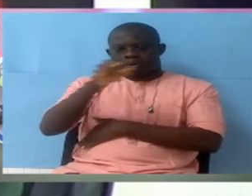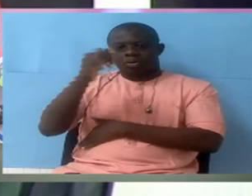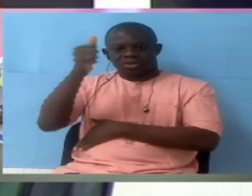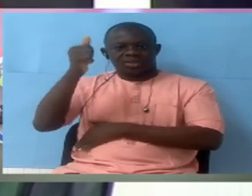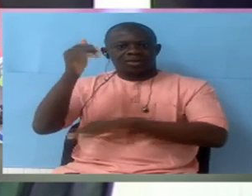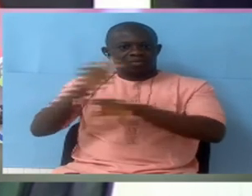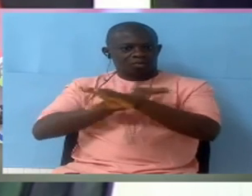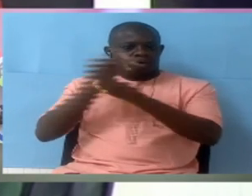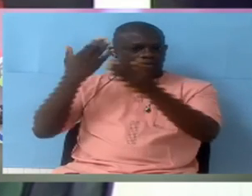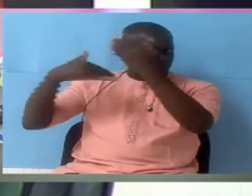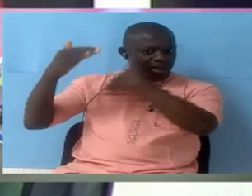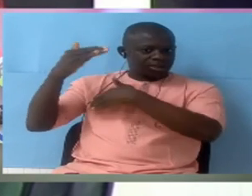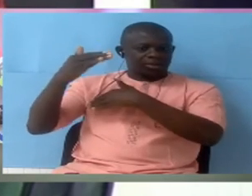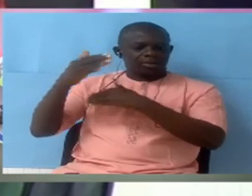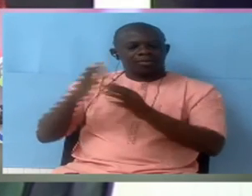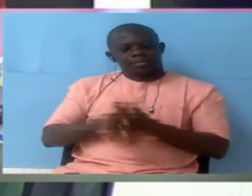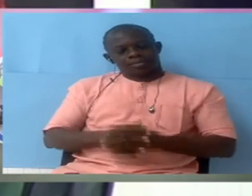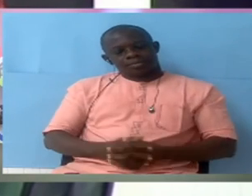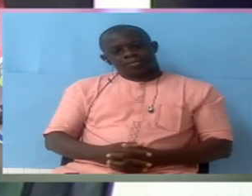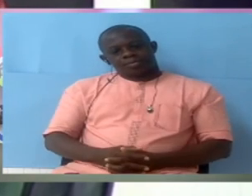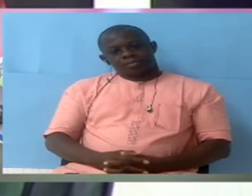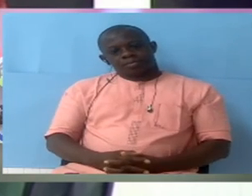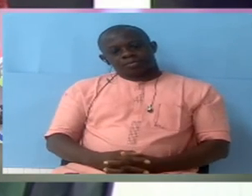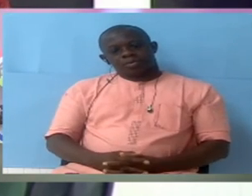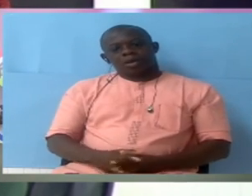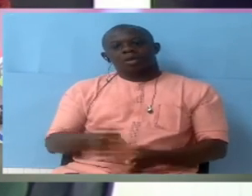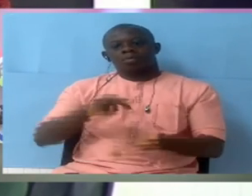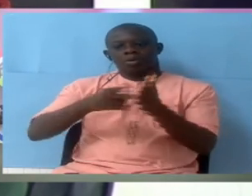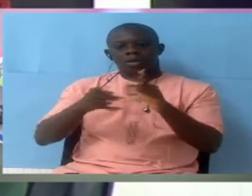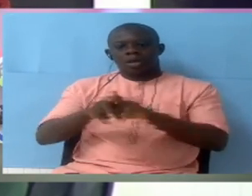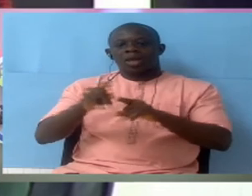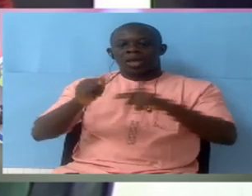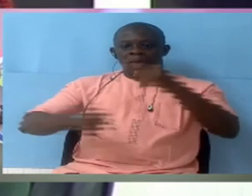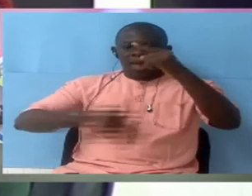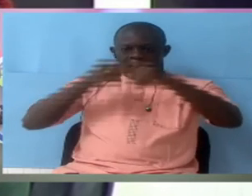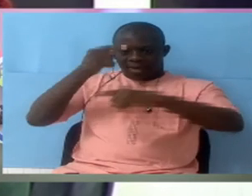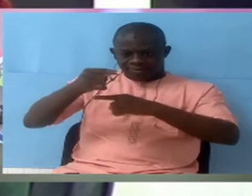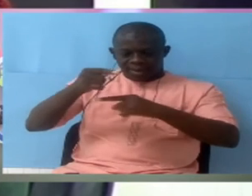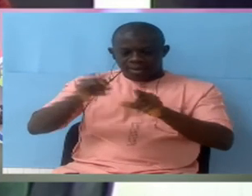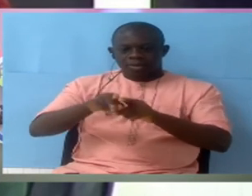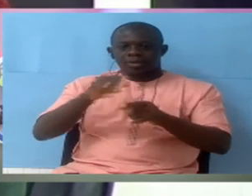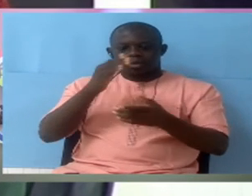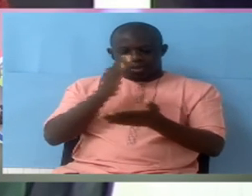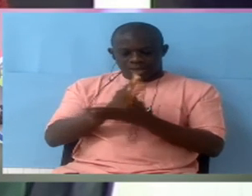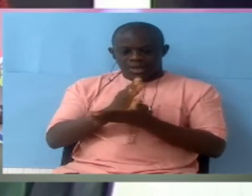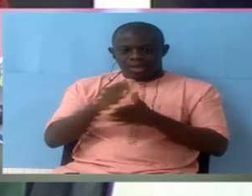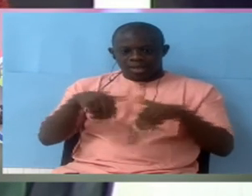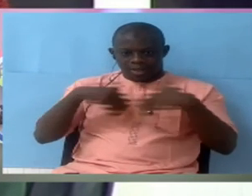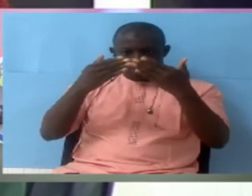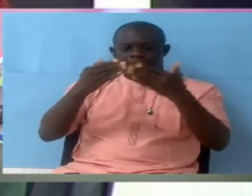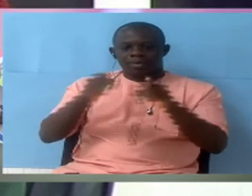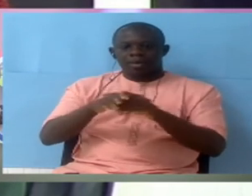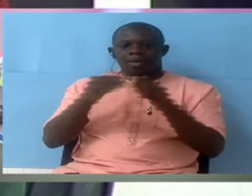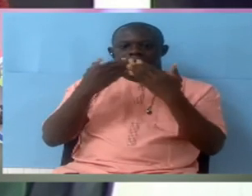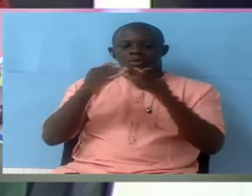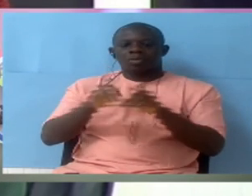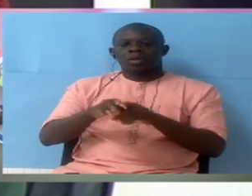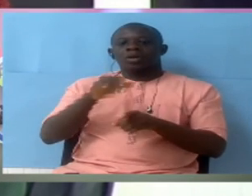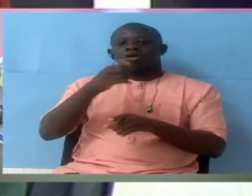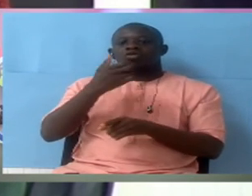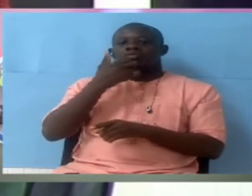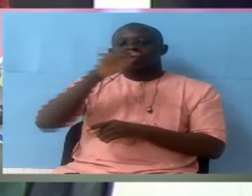Jamono bobu 2006 la won. It is after our sentence. Ganna bo xamé né nak tej nañ ñu ba